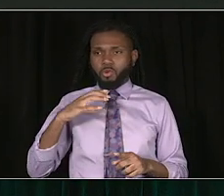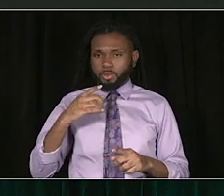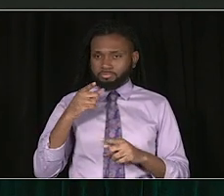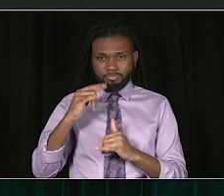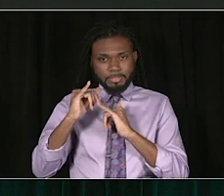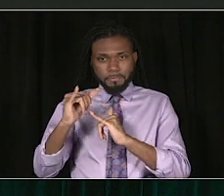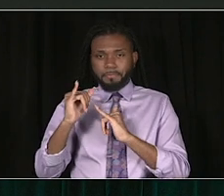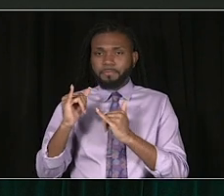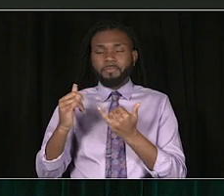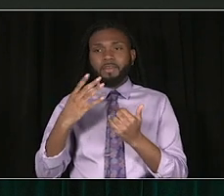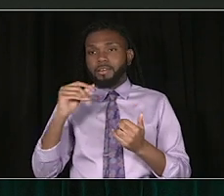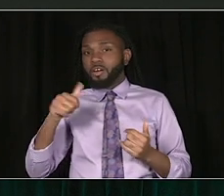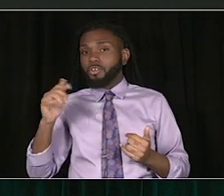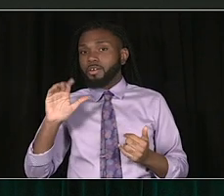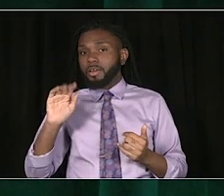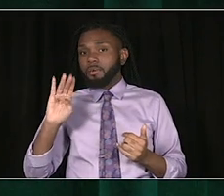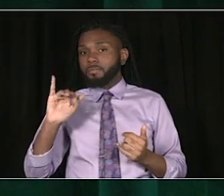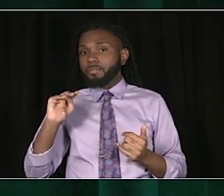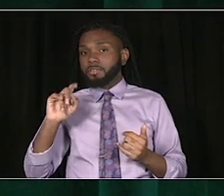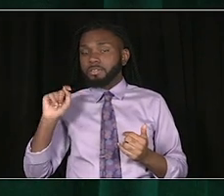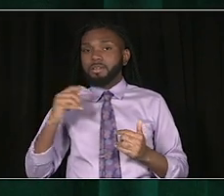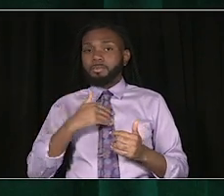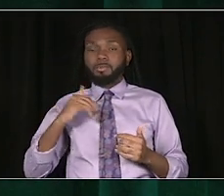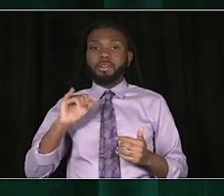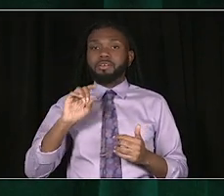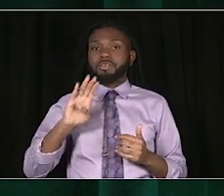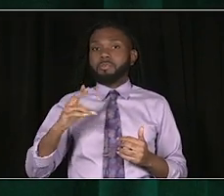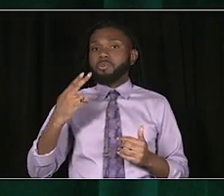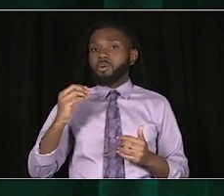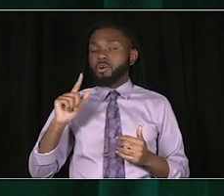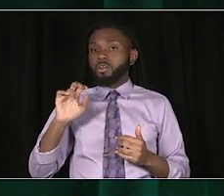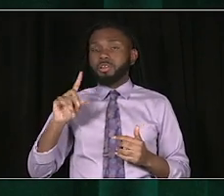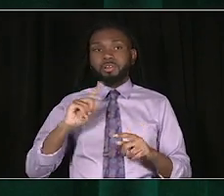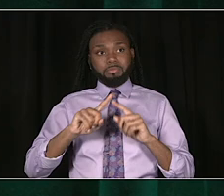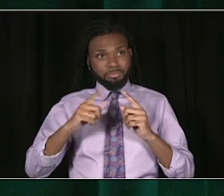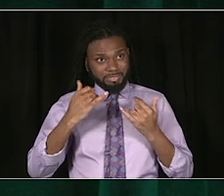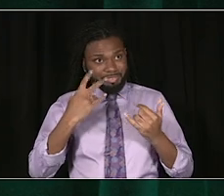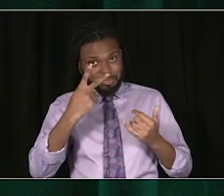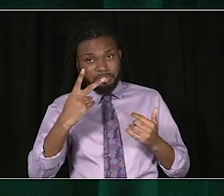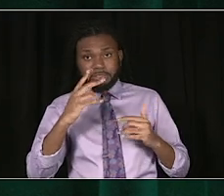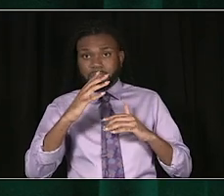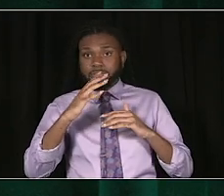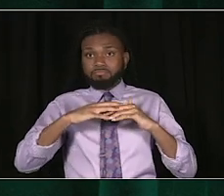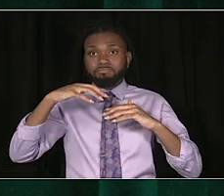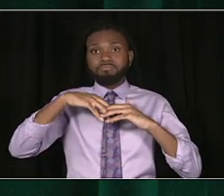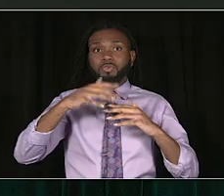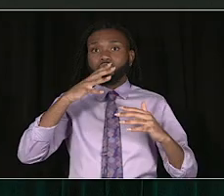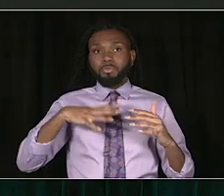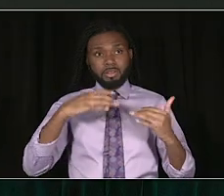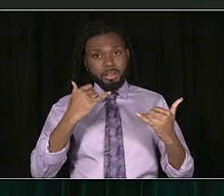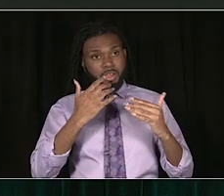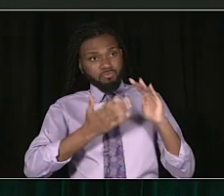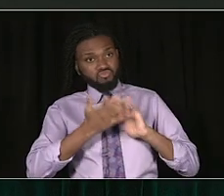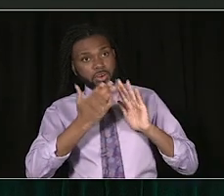and cabinet members like, you know, Deb Holland, to see a Native American woman running an agency